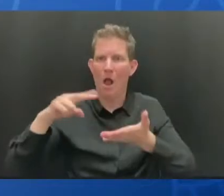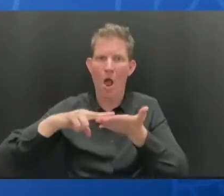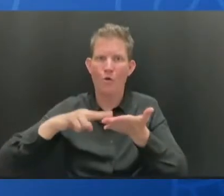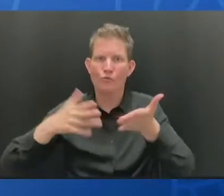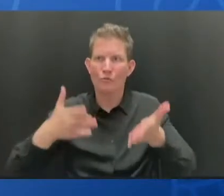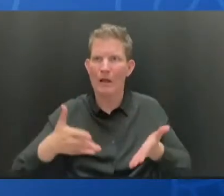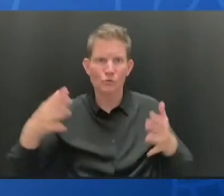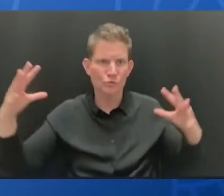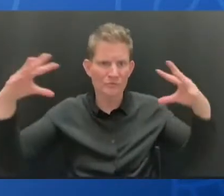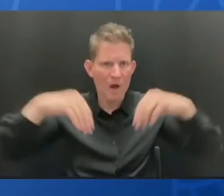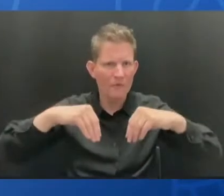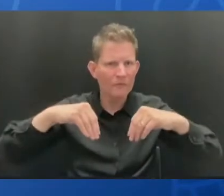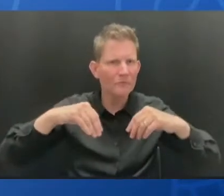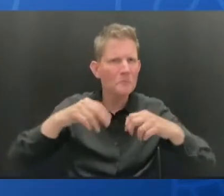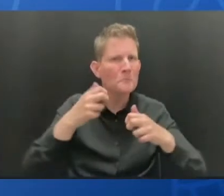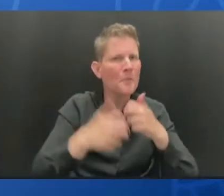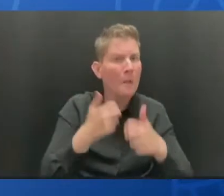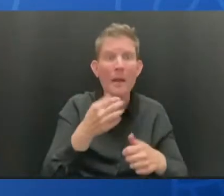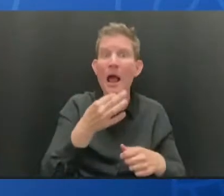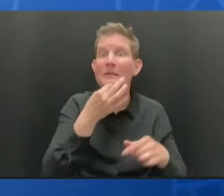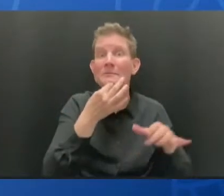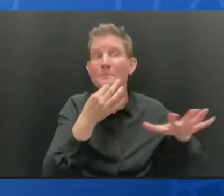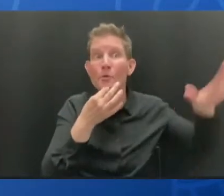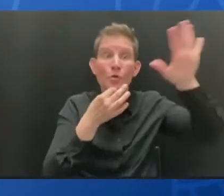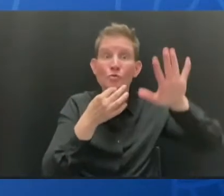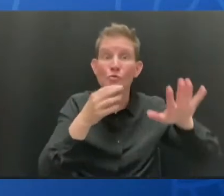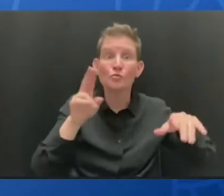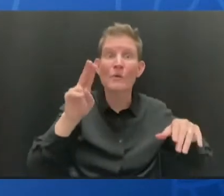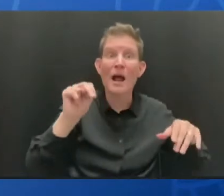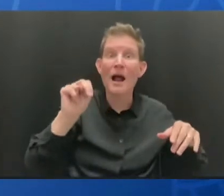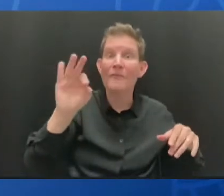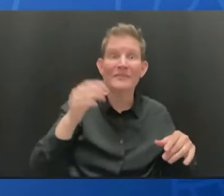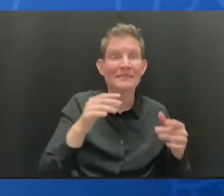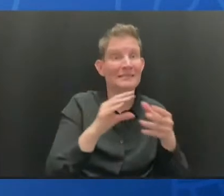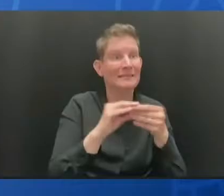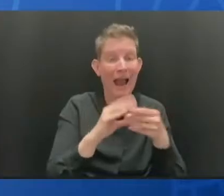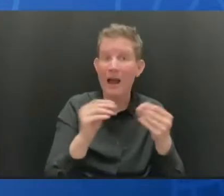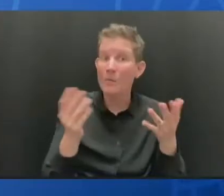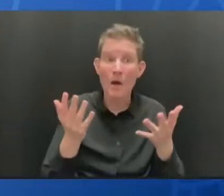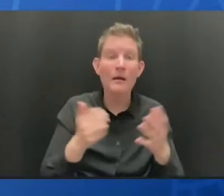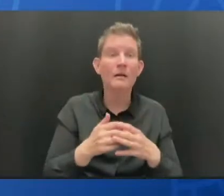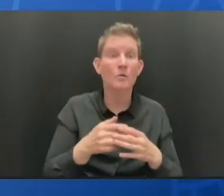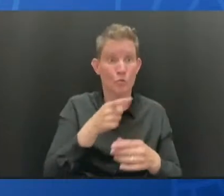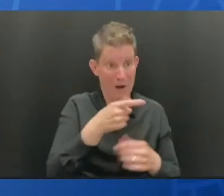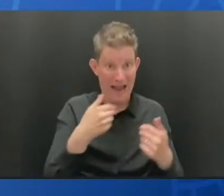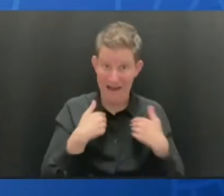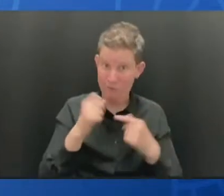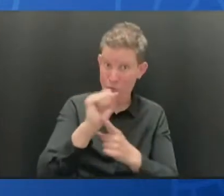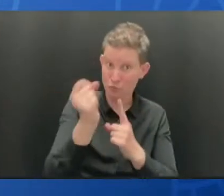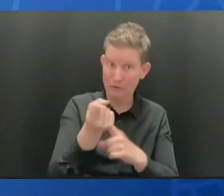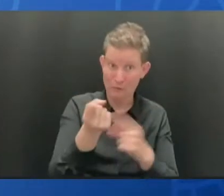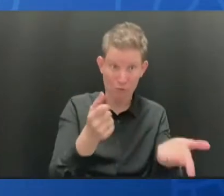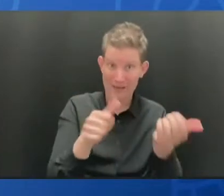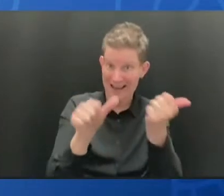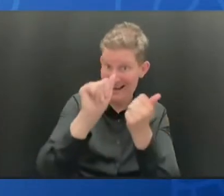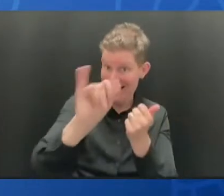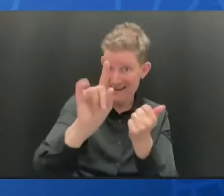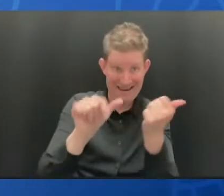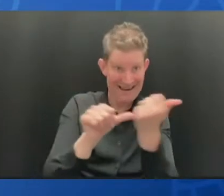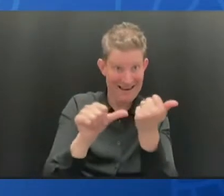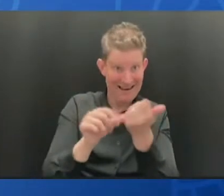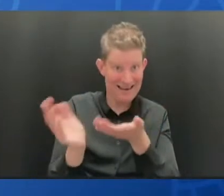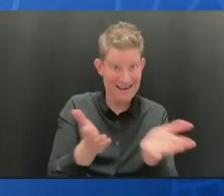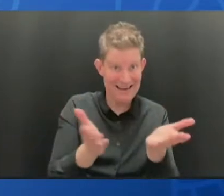is that you therefore have a situation where the aid is provided by an organisation that seems to be a party to the conflict, and that's what the UN